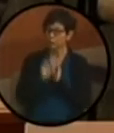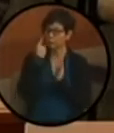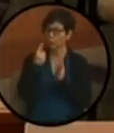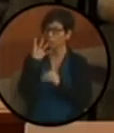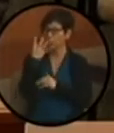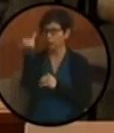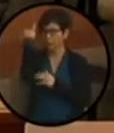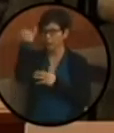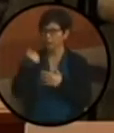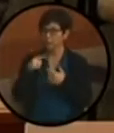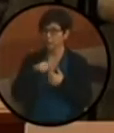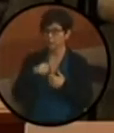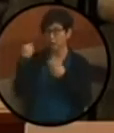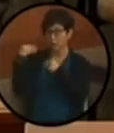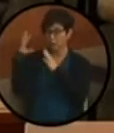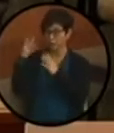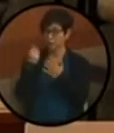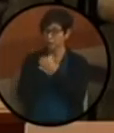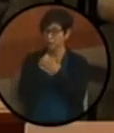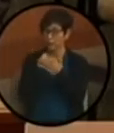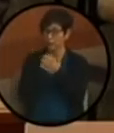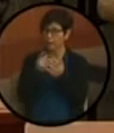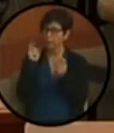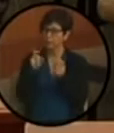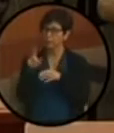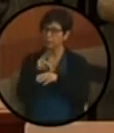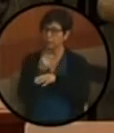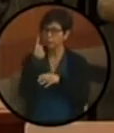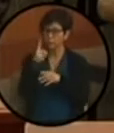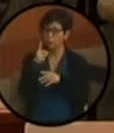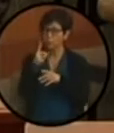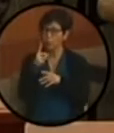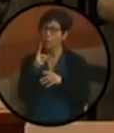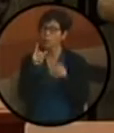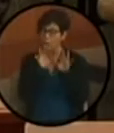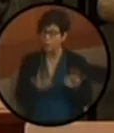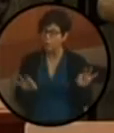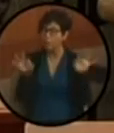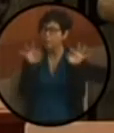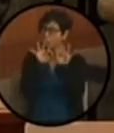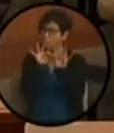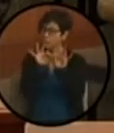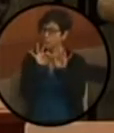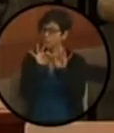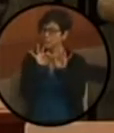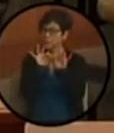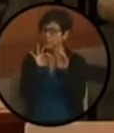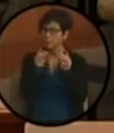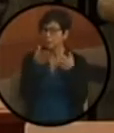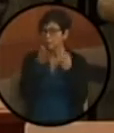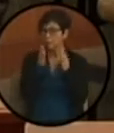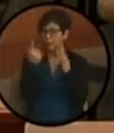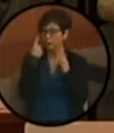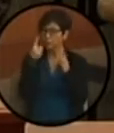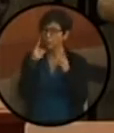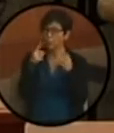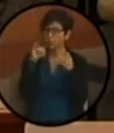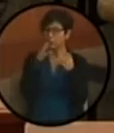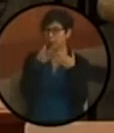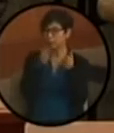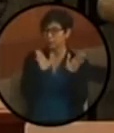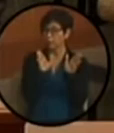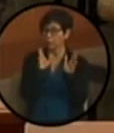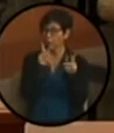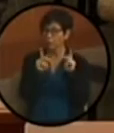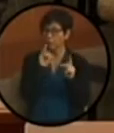use of forfeiture funds should be subject to meaningful public oversight. The use of civil asset forfeiture should be restricted entirely. Columbia